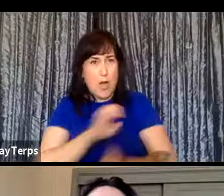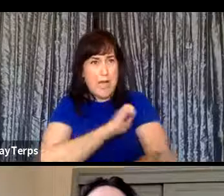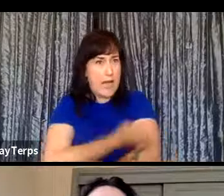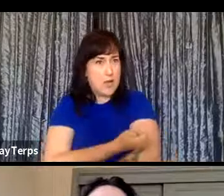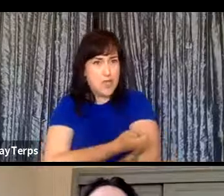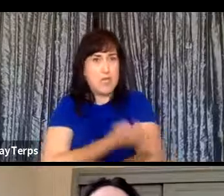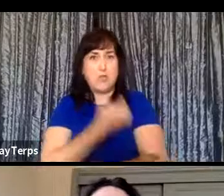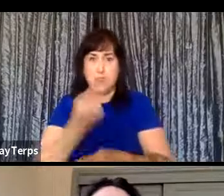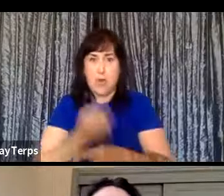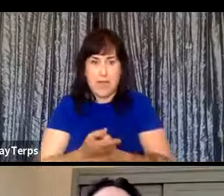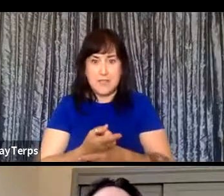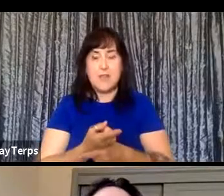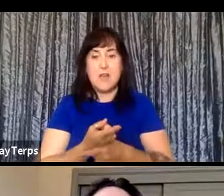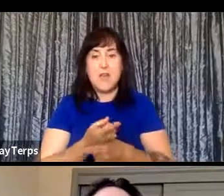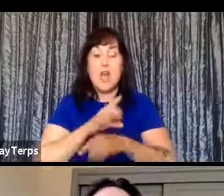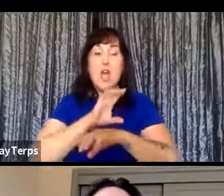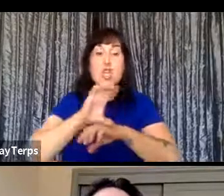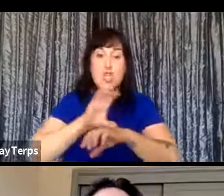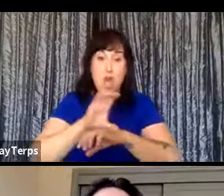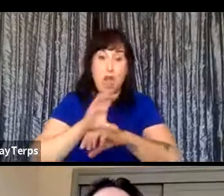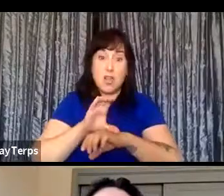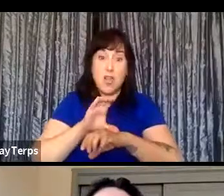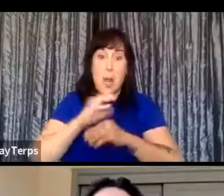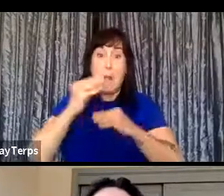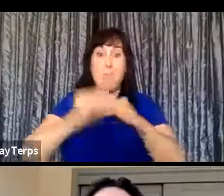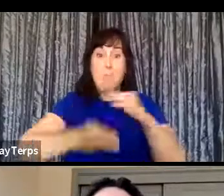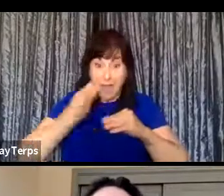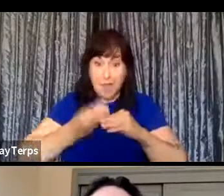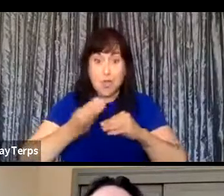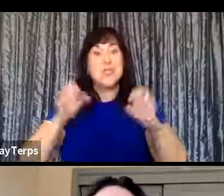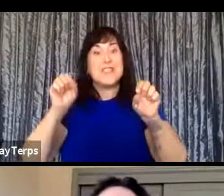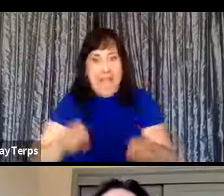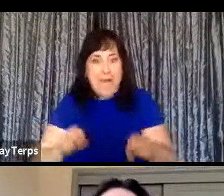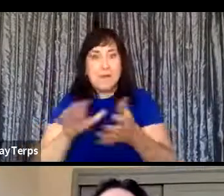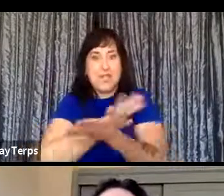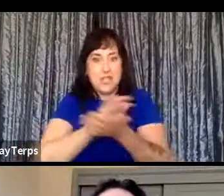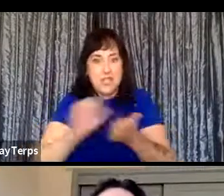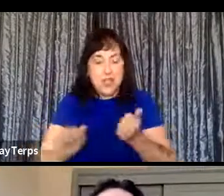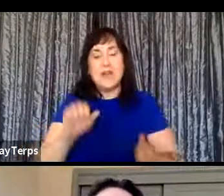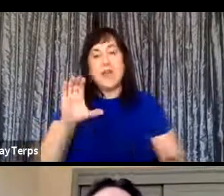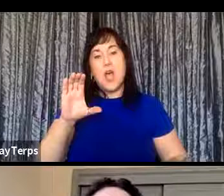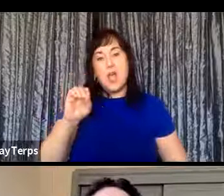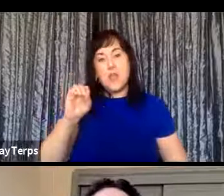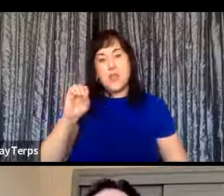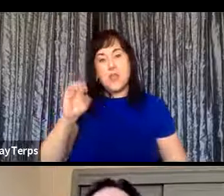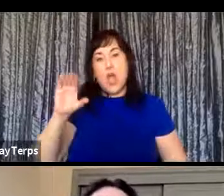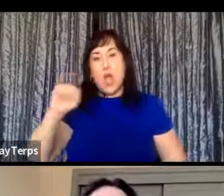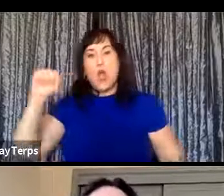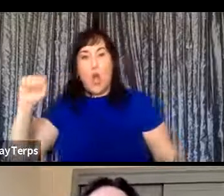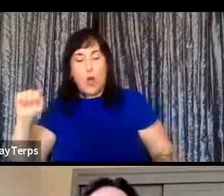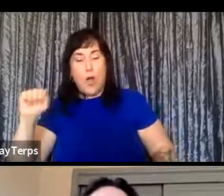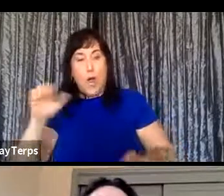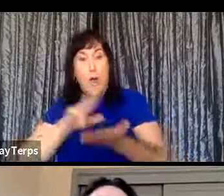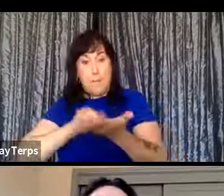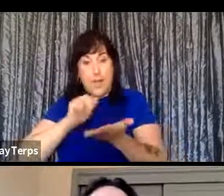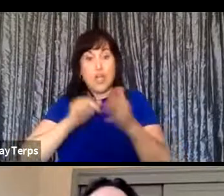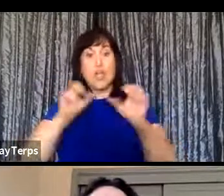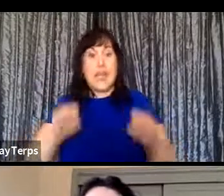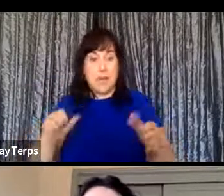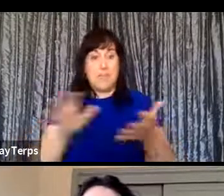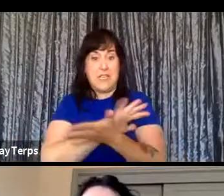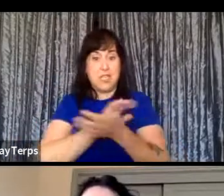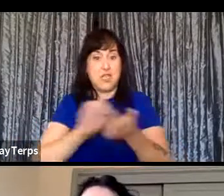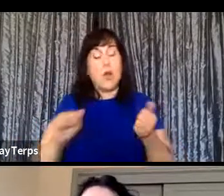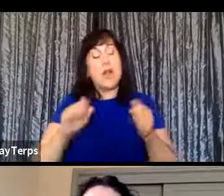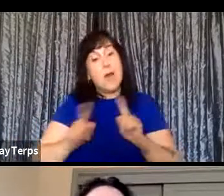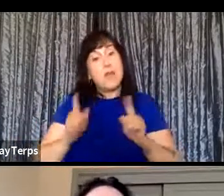destroyed. Well, chocolate molecules can be destroyed-ish. The cocoa butter, which is like the MVP of our chocolate bar, can be destroyed. But to rebuild